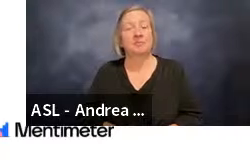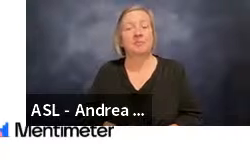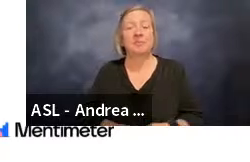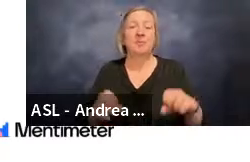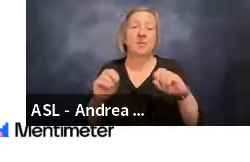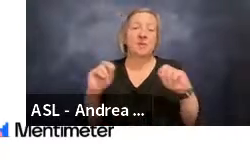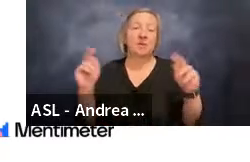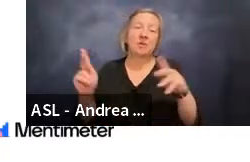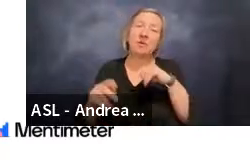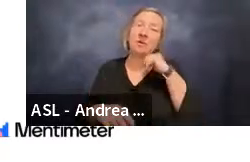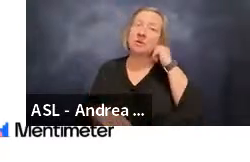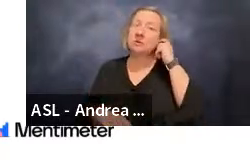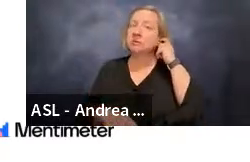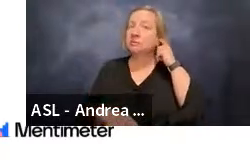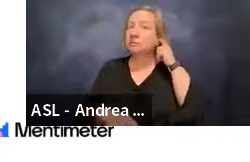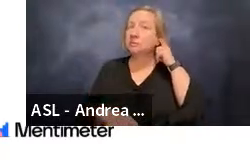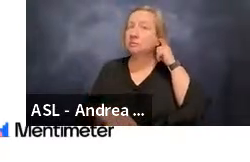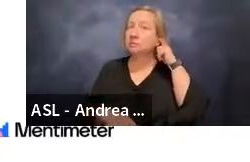Okay.